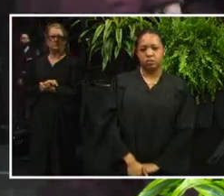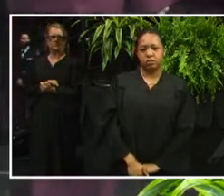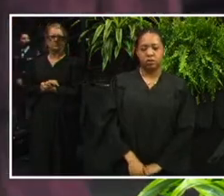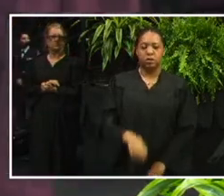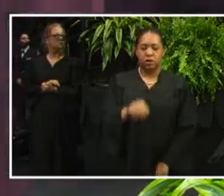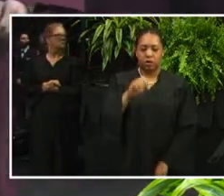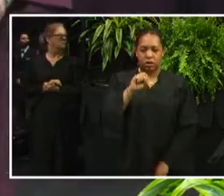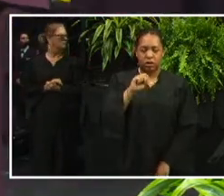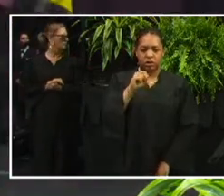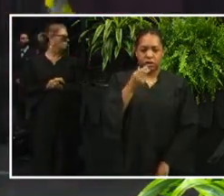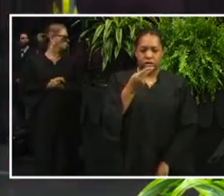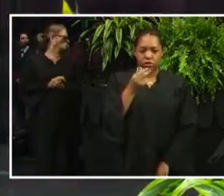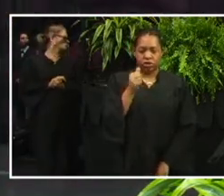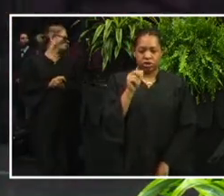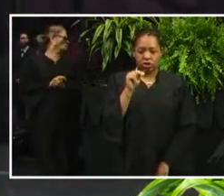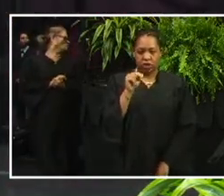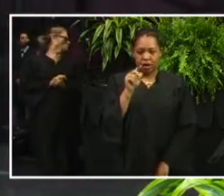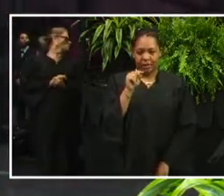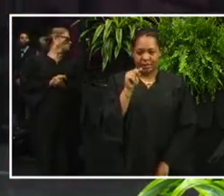Shantae Alexia Robbins.